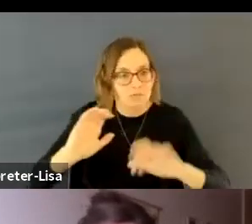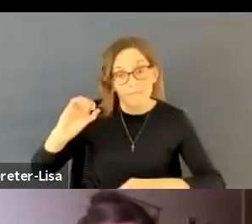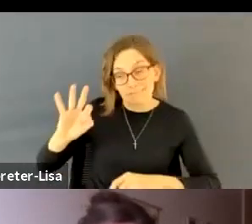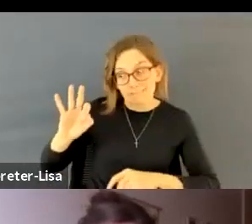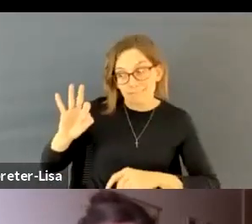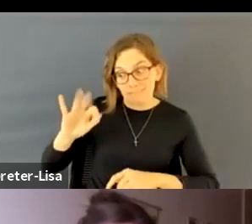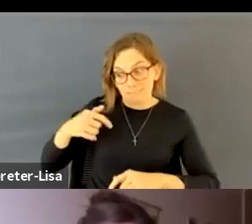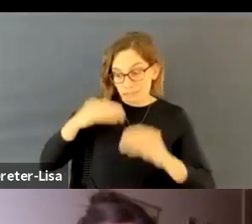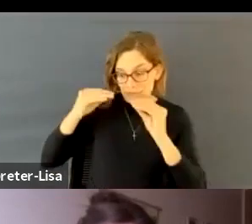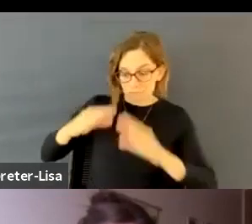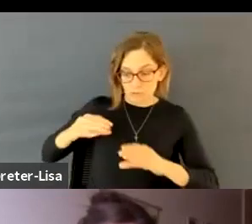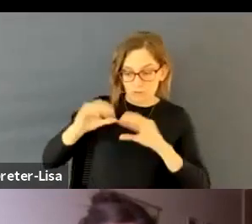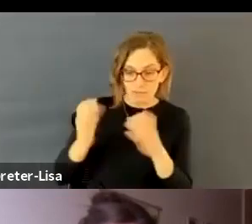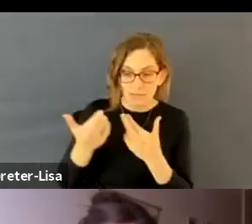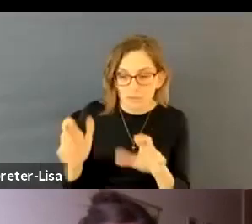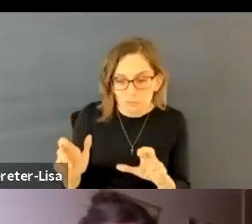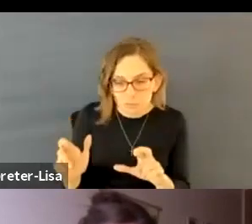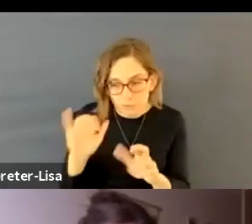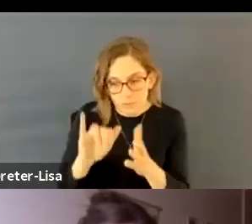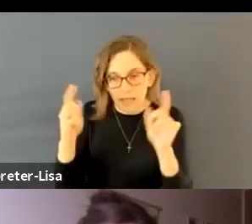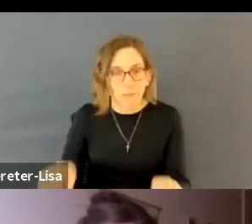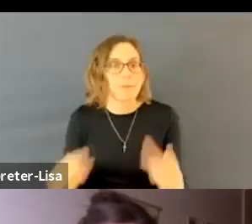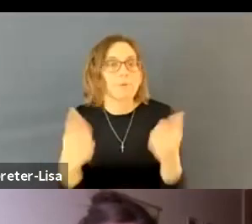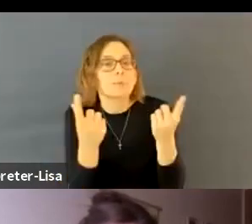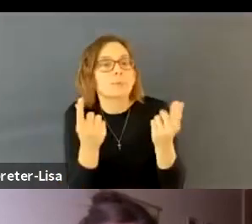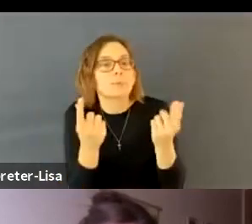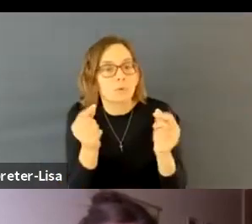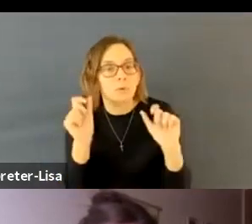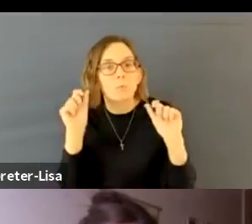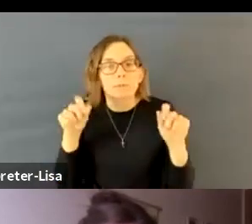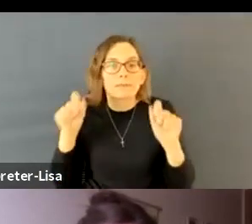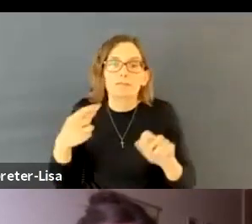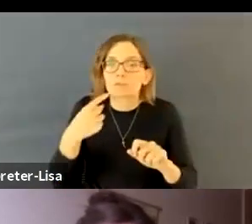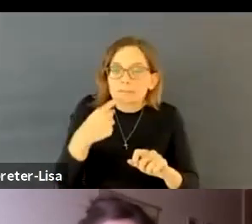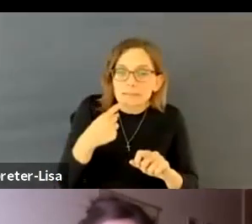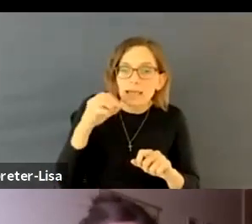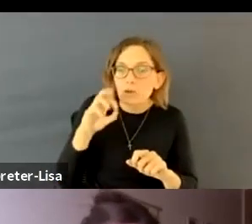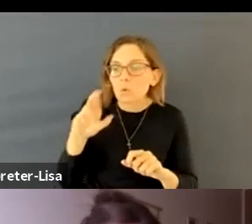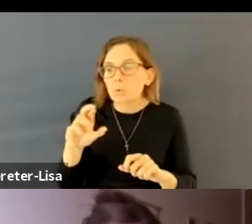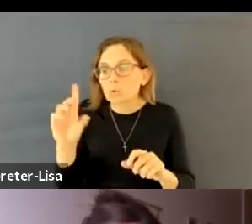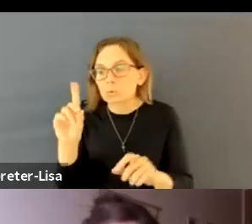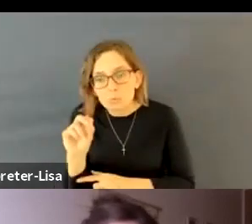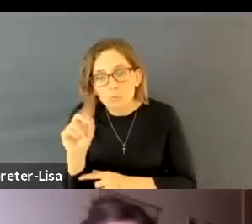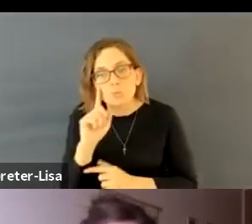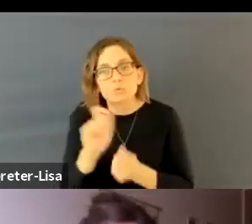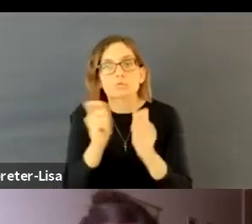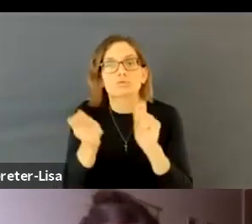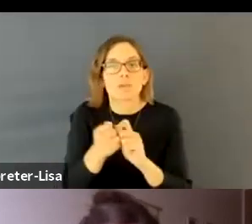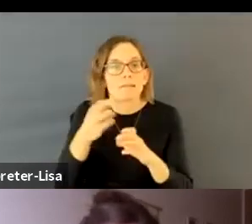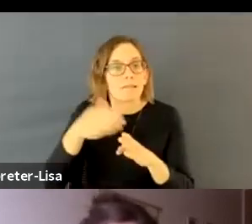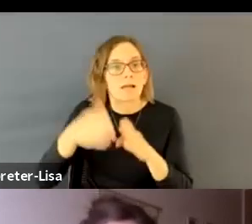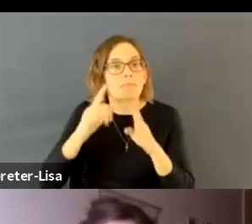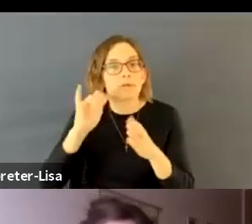instructor in this classroom, what would you do or could potentially say or do to change the outcome of